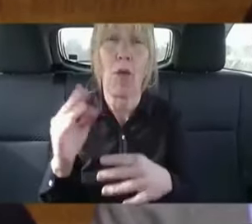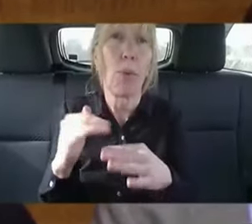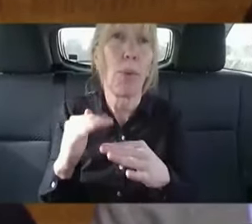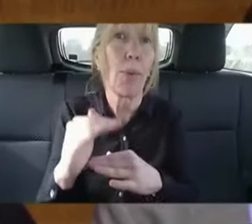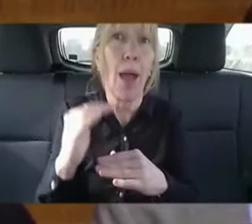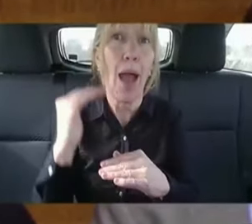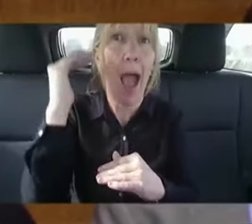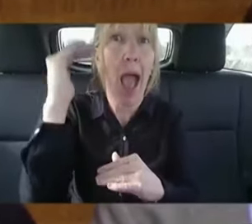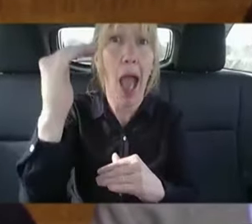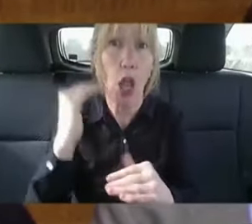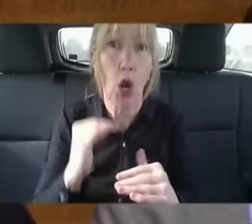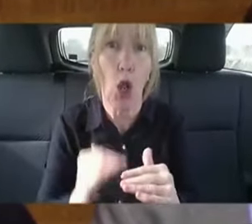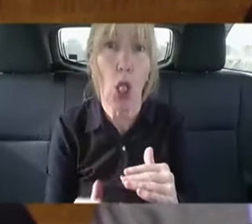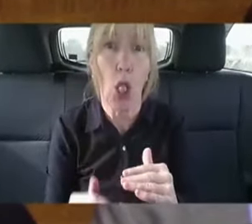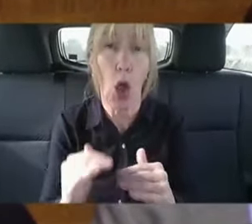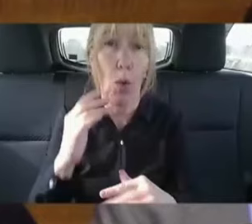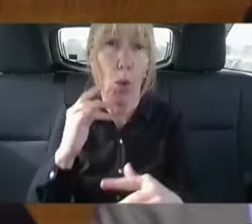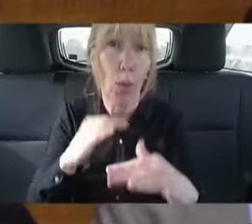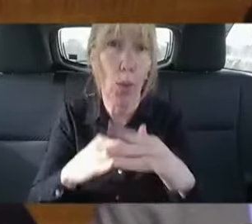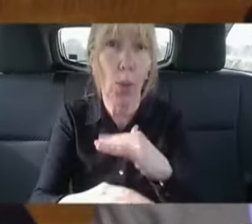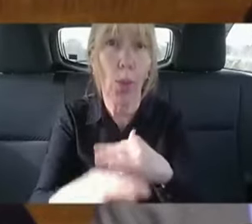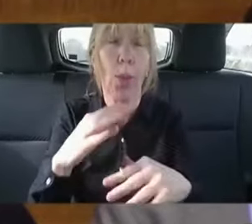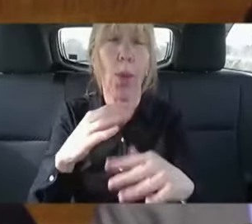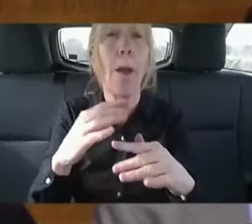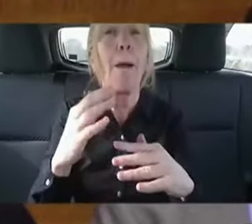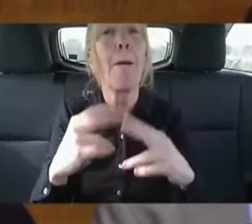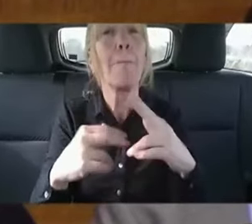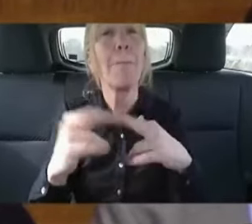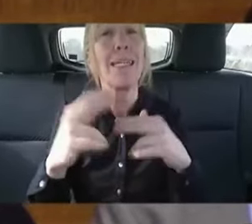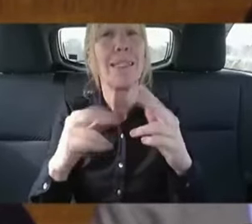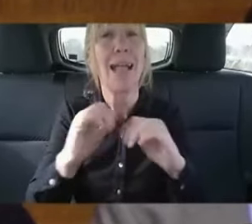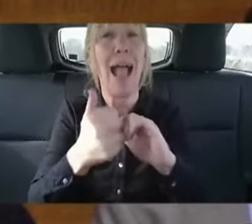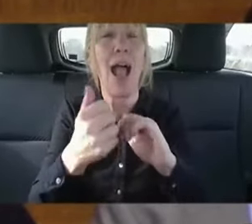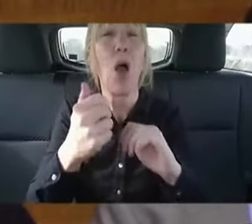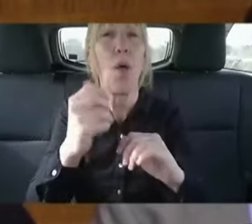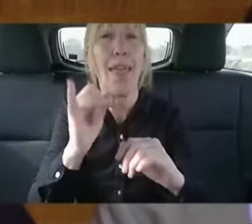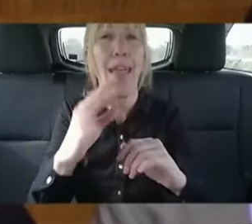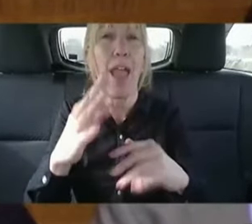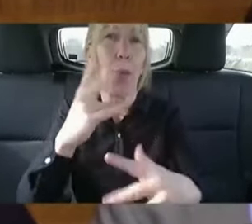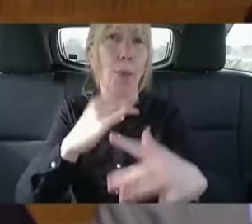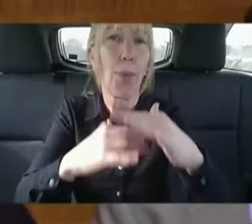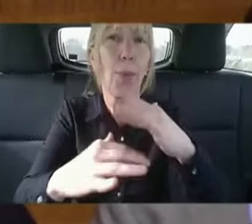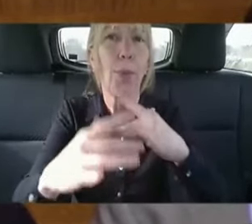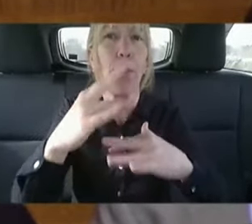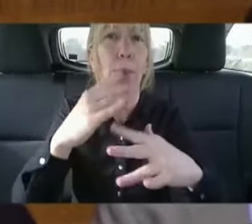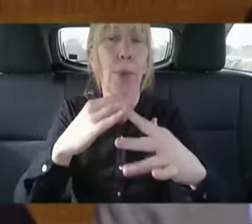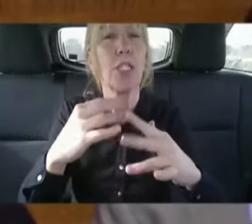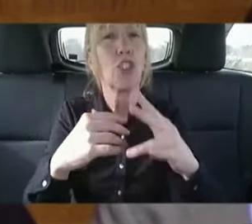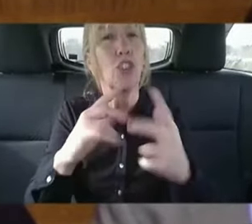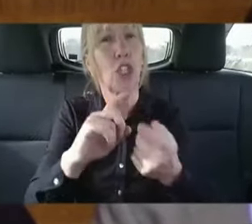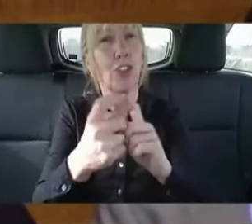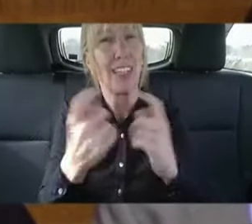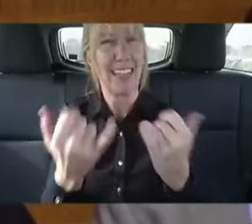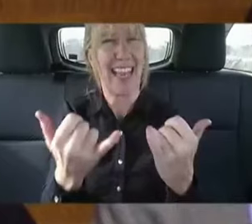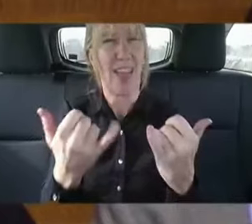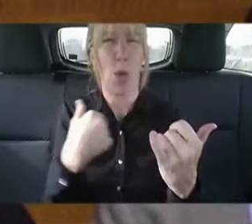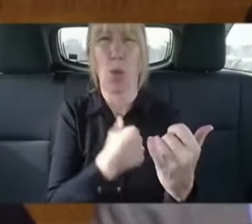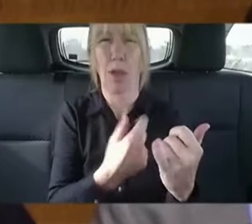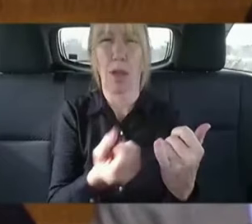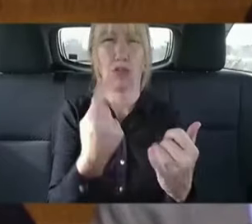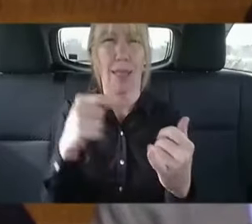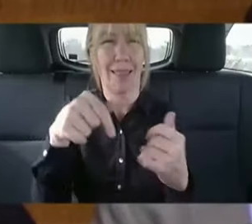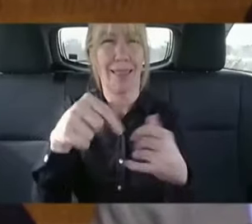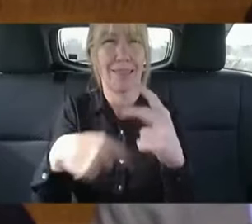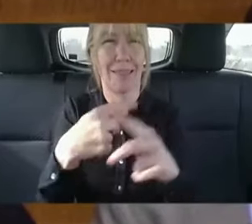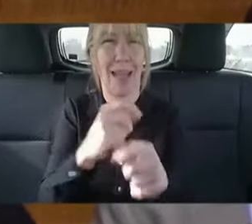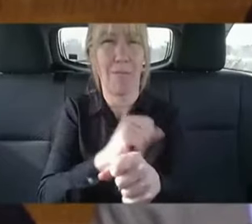low, buildings, how often the air changes. Is that, now that we're beginning to understand this type of pandemic and knowing we'll get